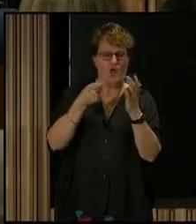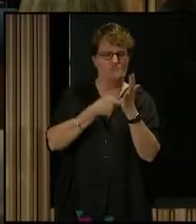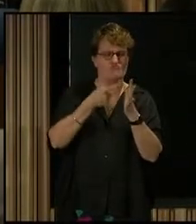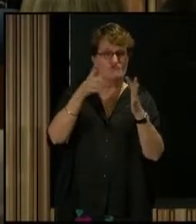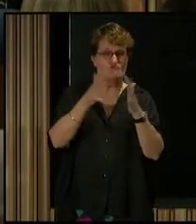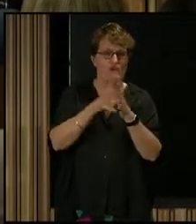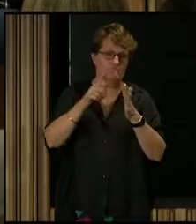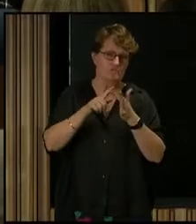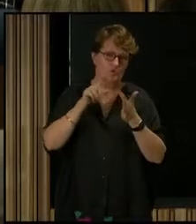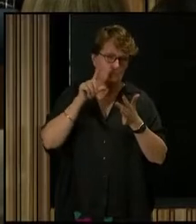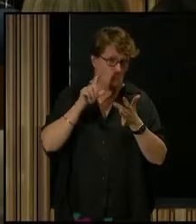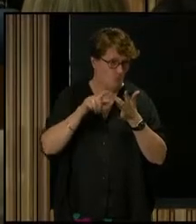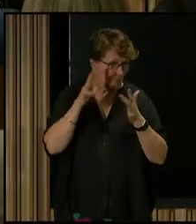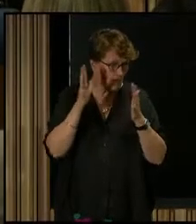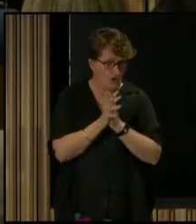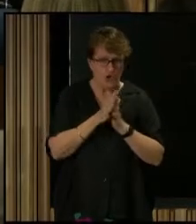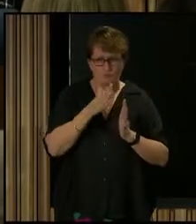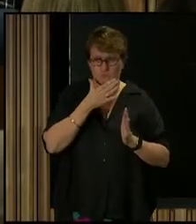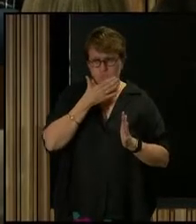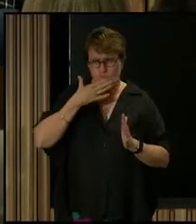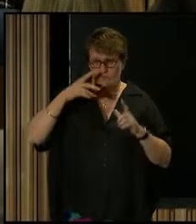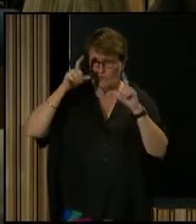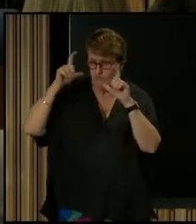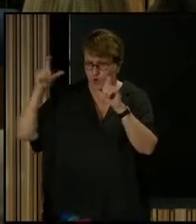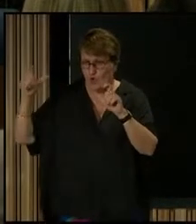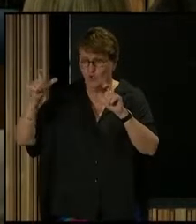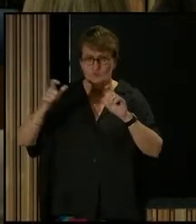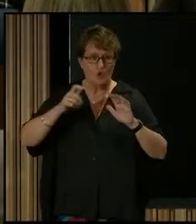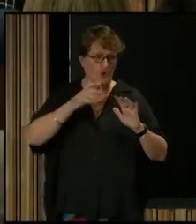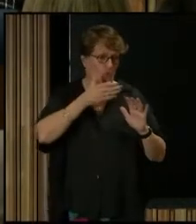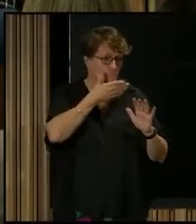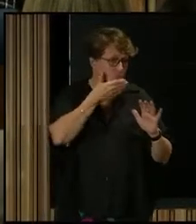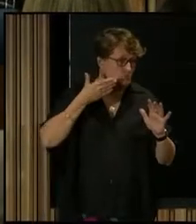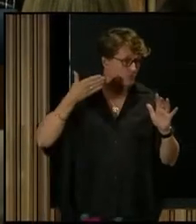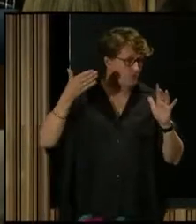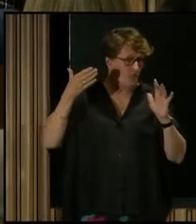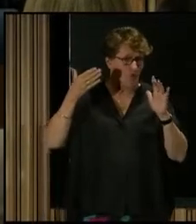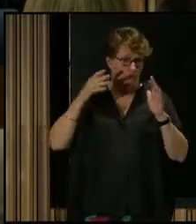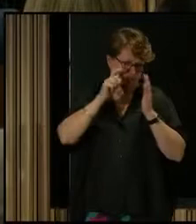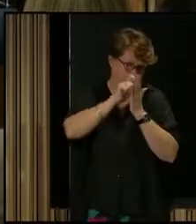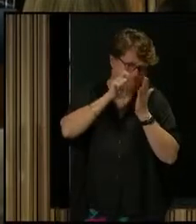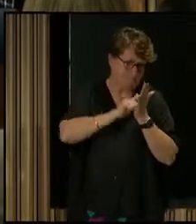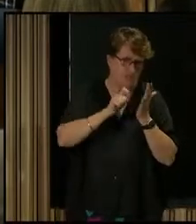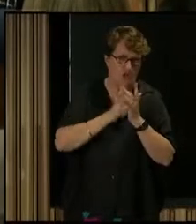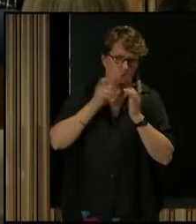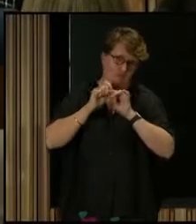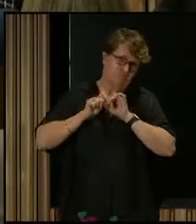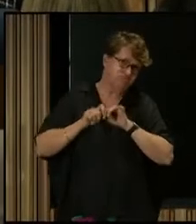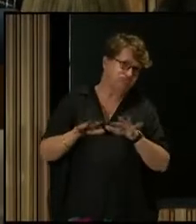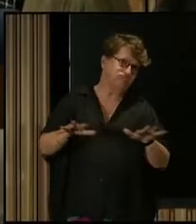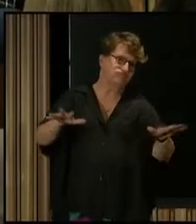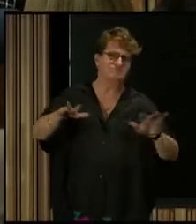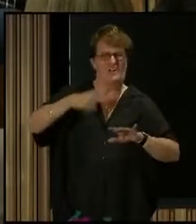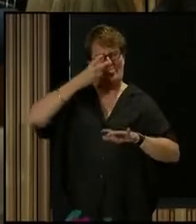beautiful photos. Yeah. The video was incredible. It got shared by the Cranberries. It went viral in the old sense,